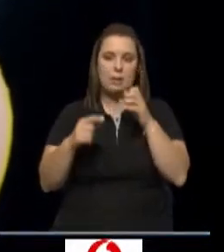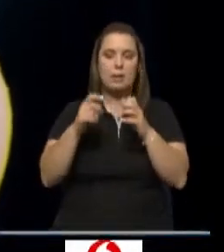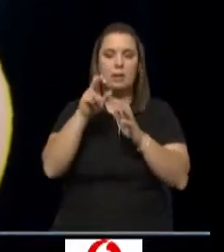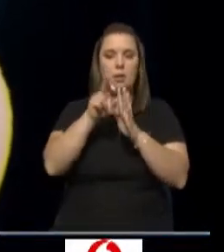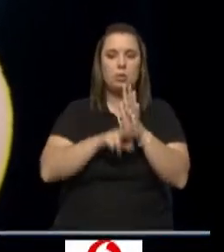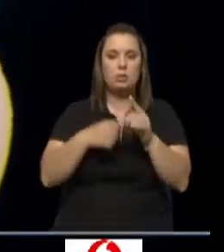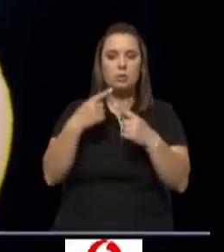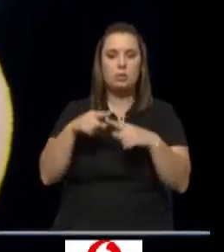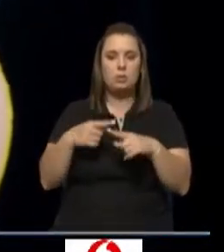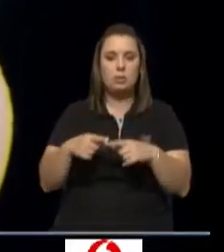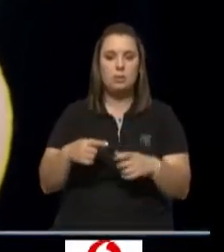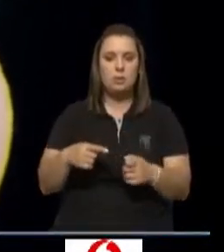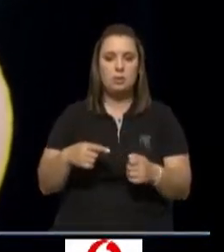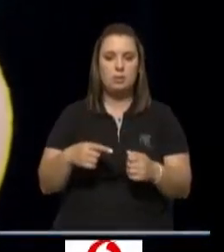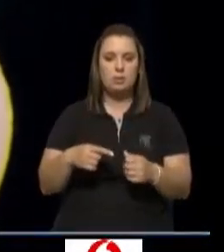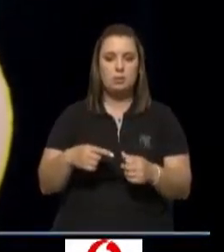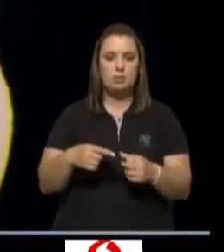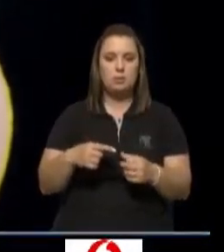different legislation